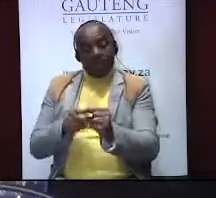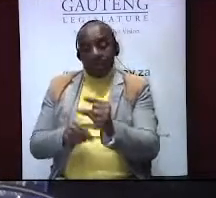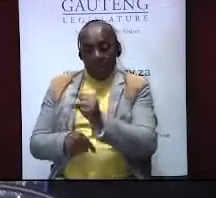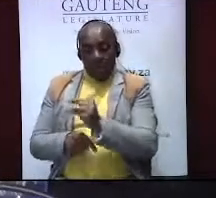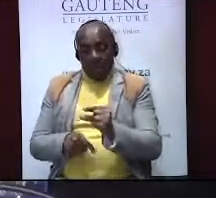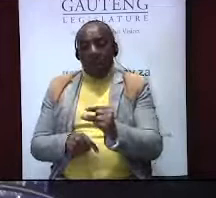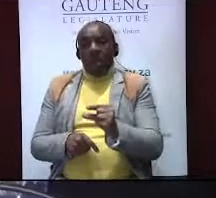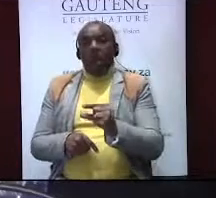that we have valued,